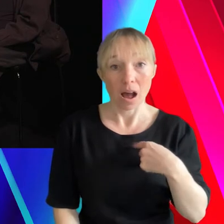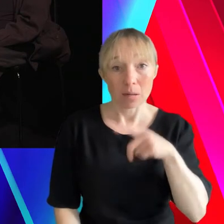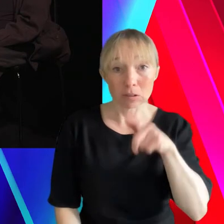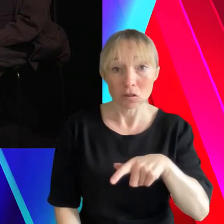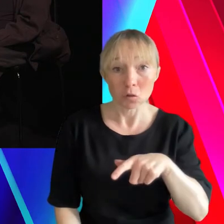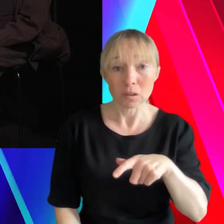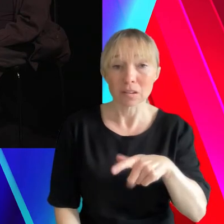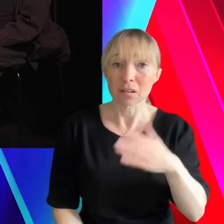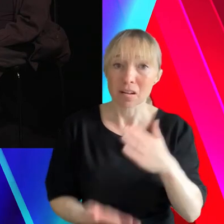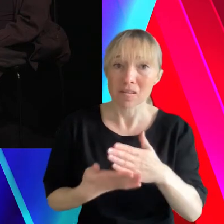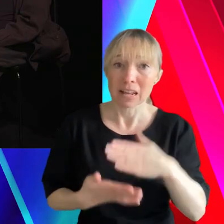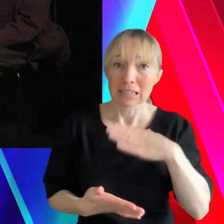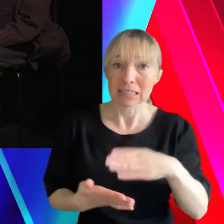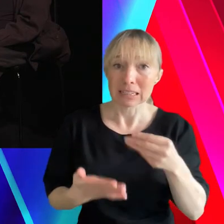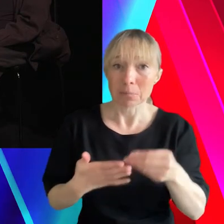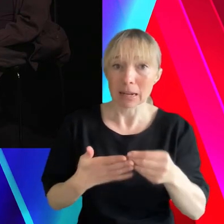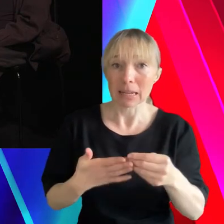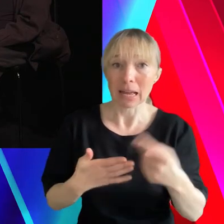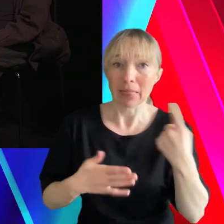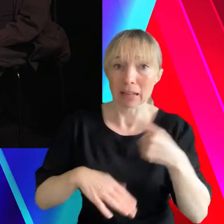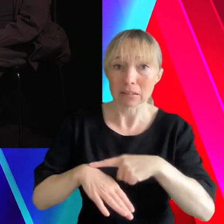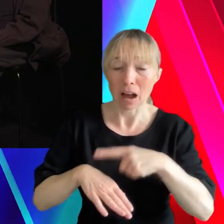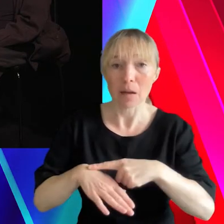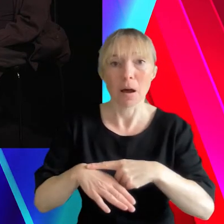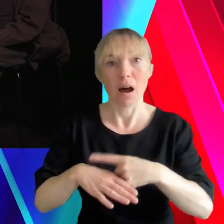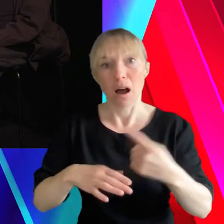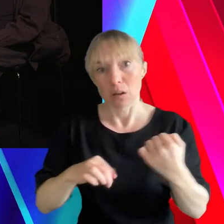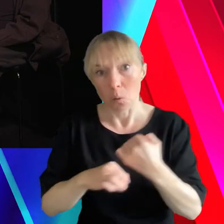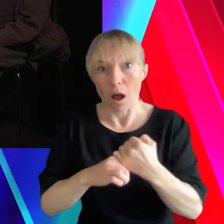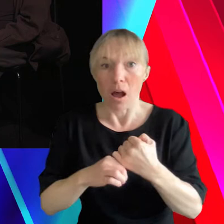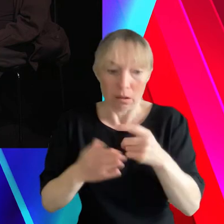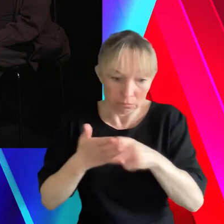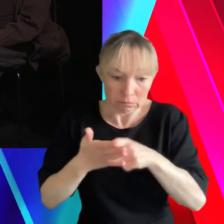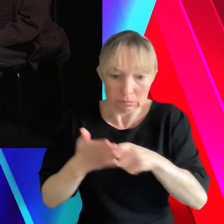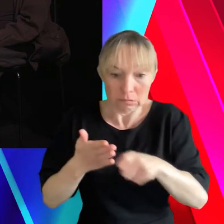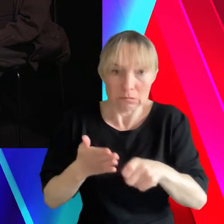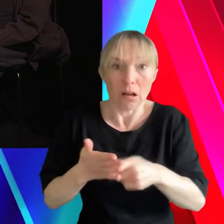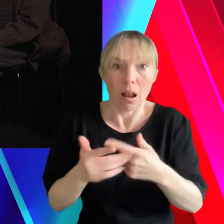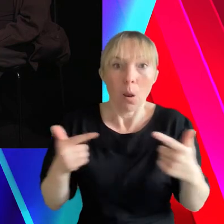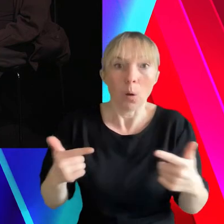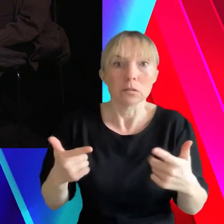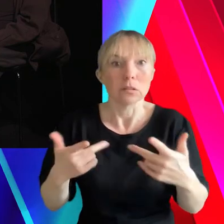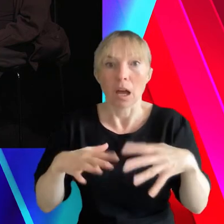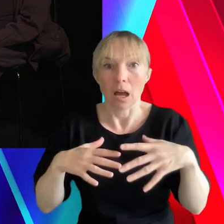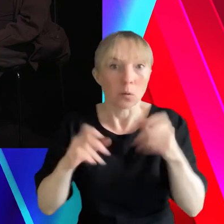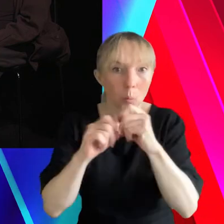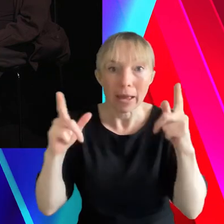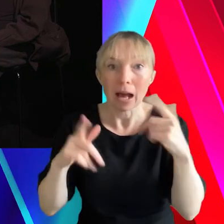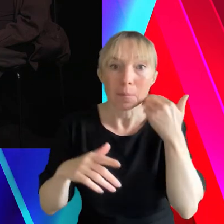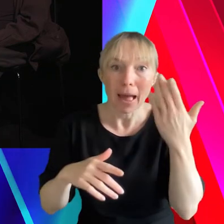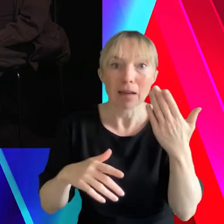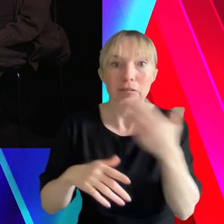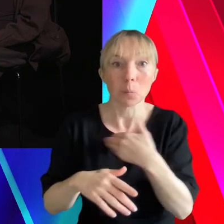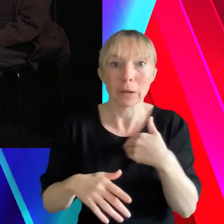really needing money at the time, I would work a lot and produce a lot. So I would wake up every morning at 6 and start writing, and